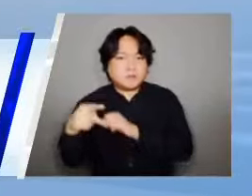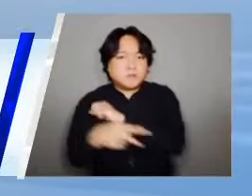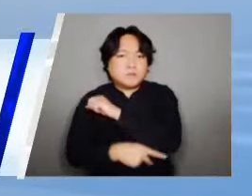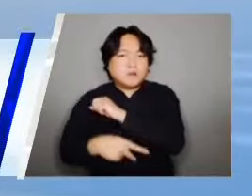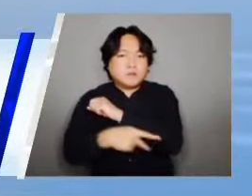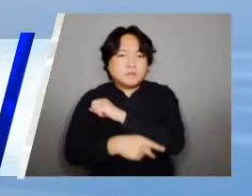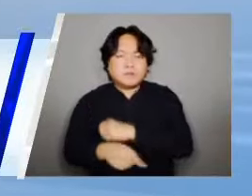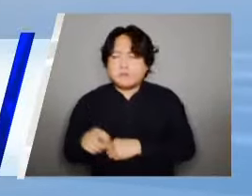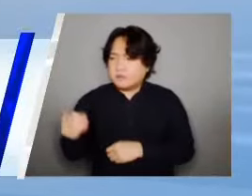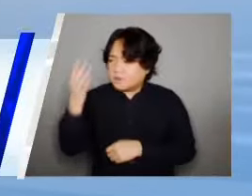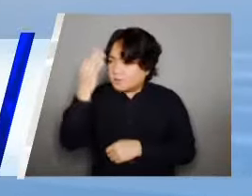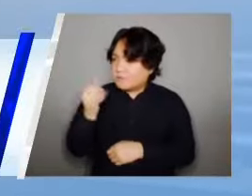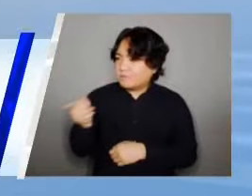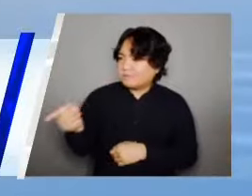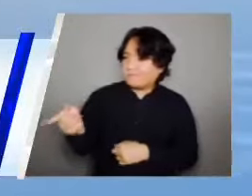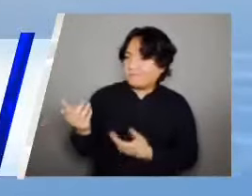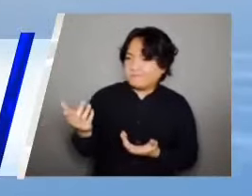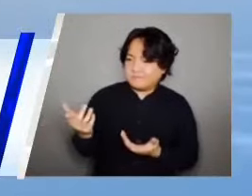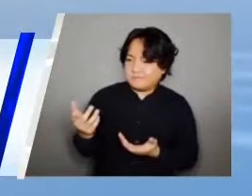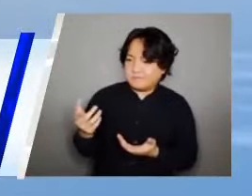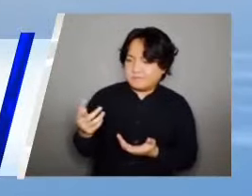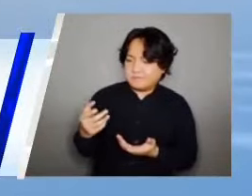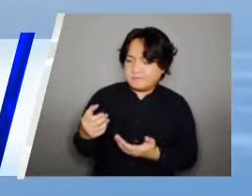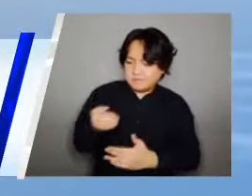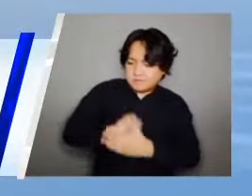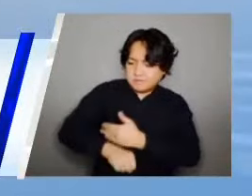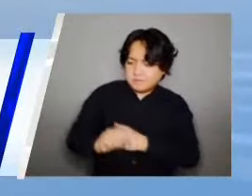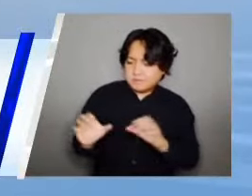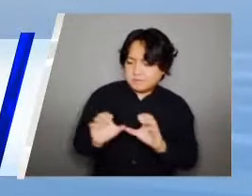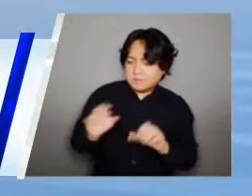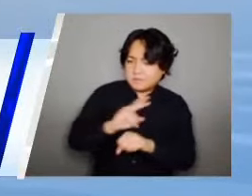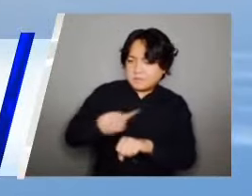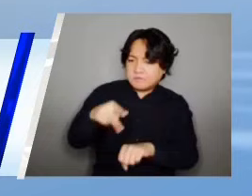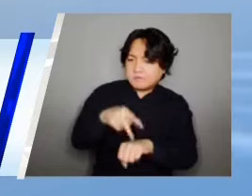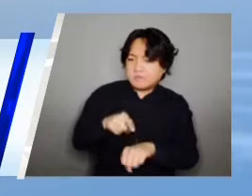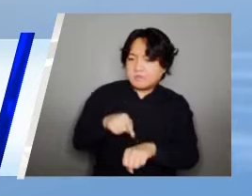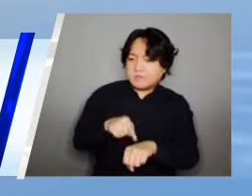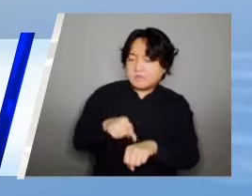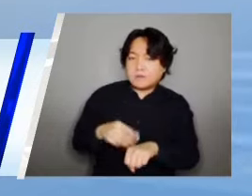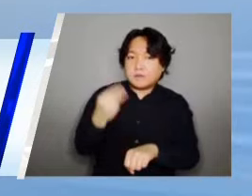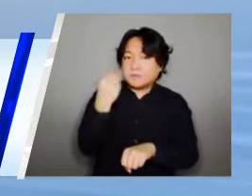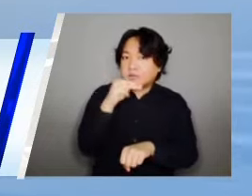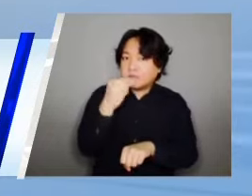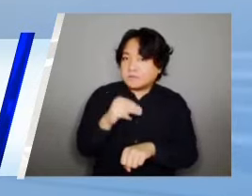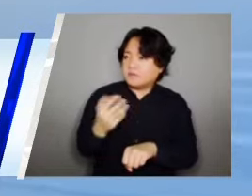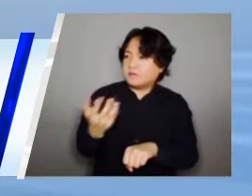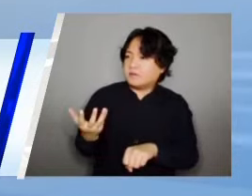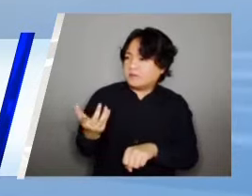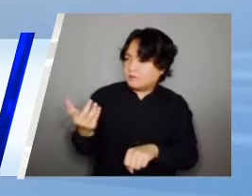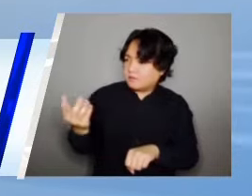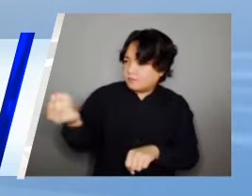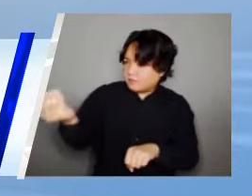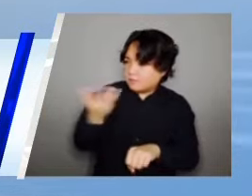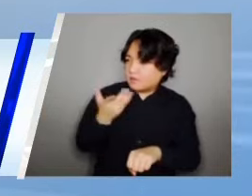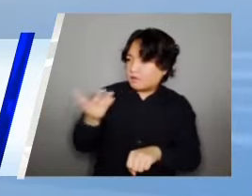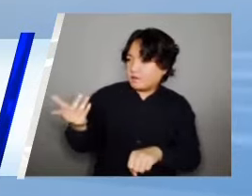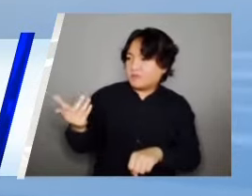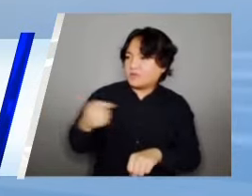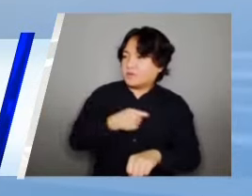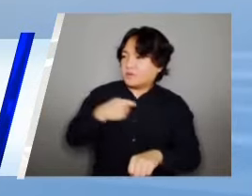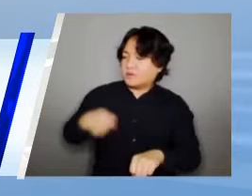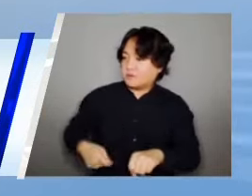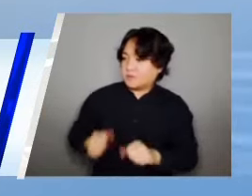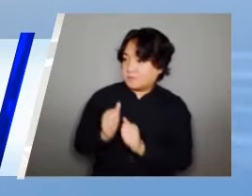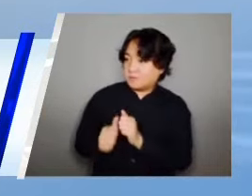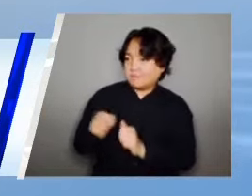Oriental you just told us pinanganak kayo sa chinang sa fukan province so a Li on the birth